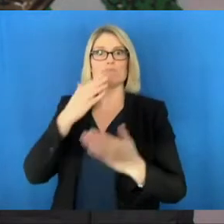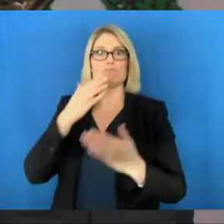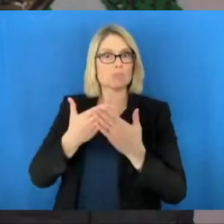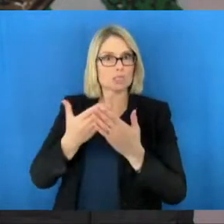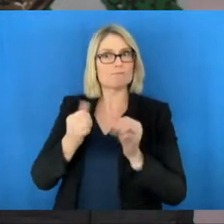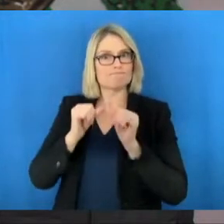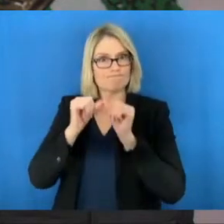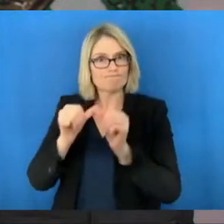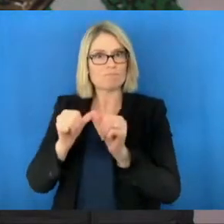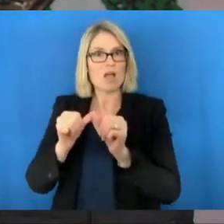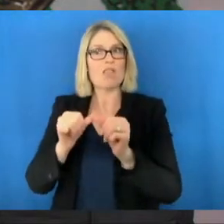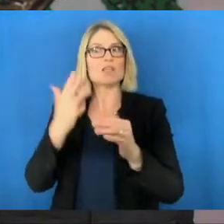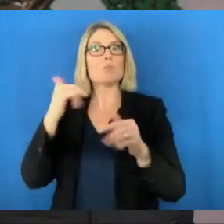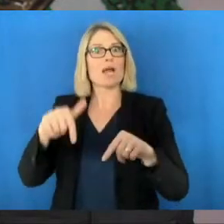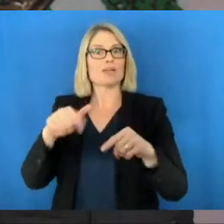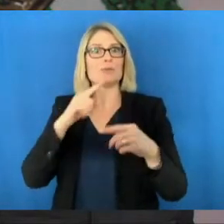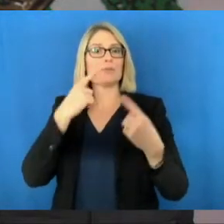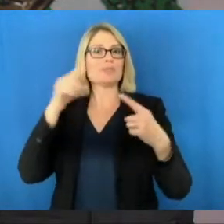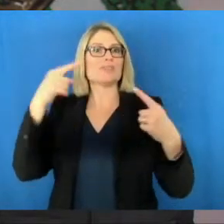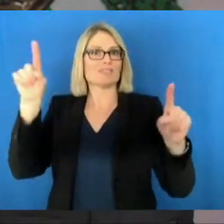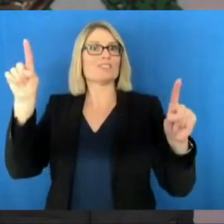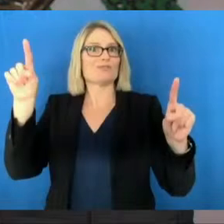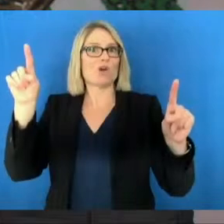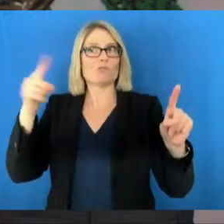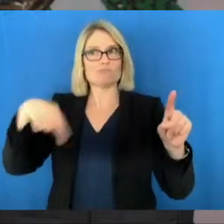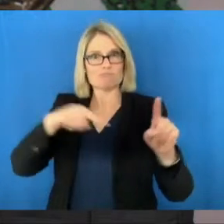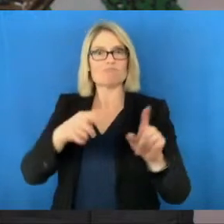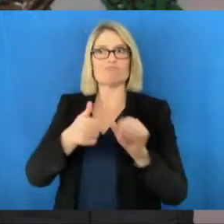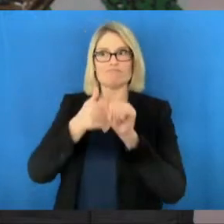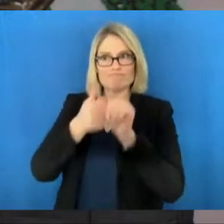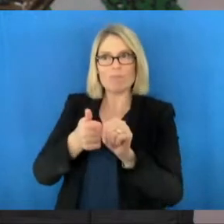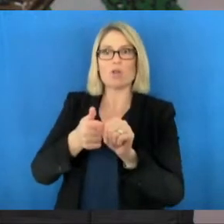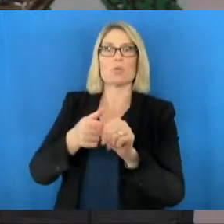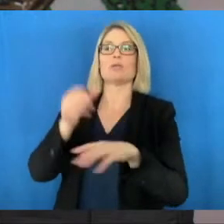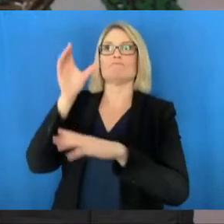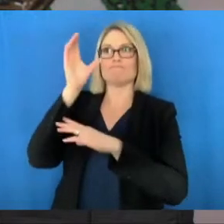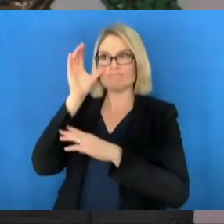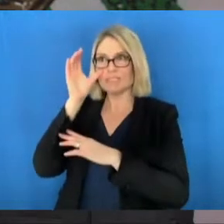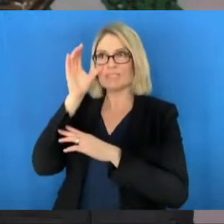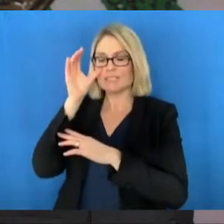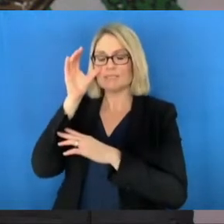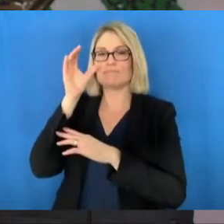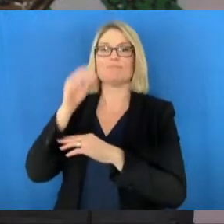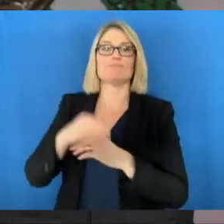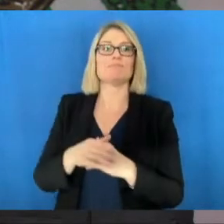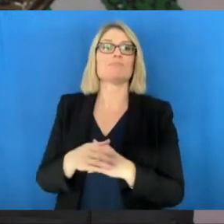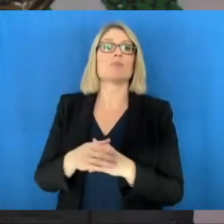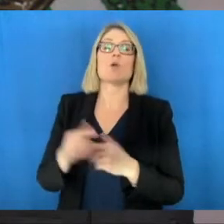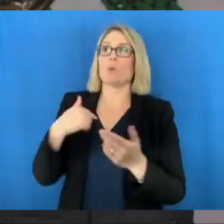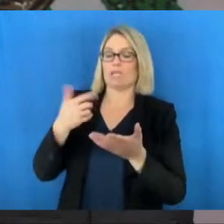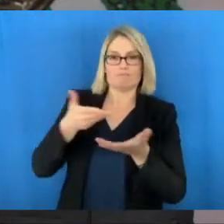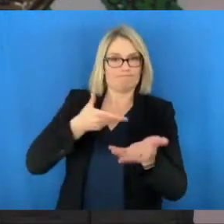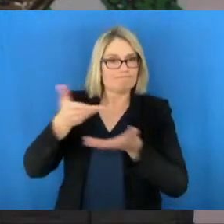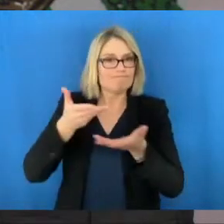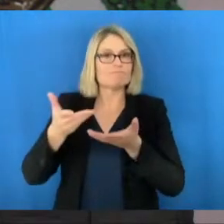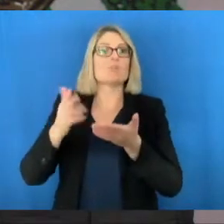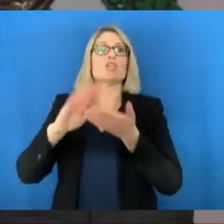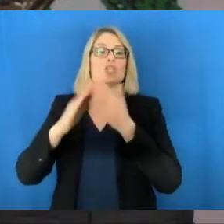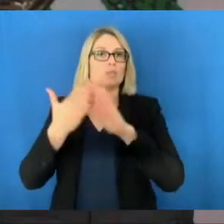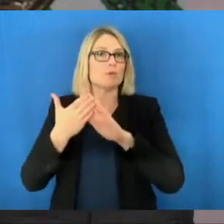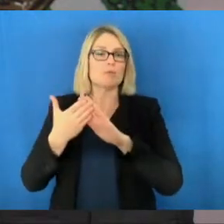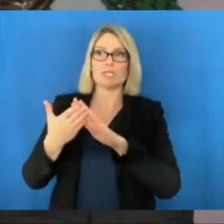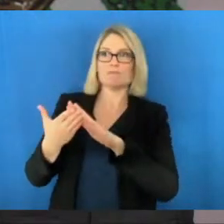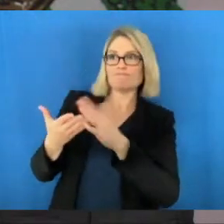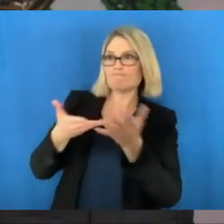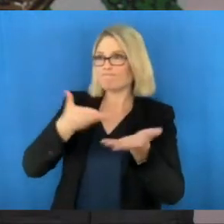our success really throughout this whole pandemic and our ability to be as open as we are in our community right